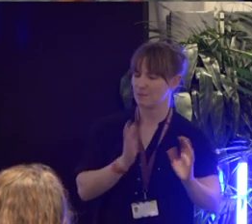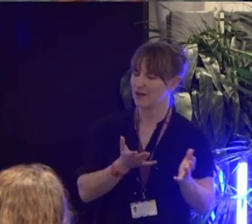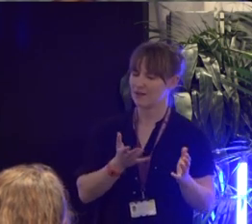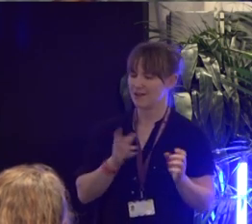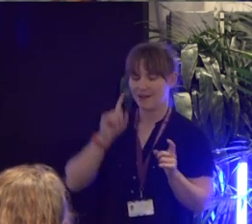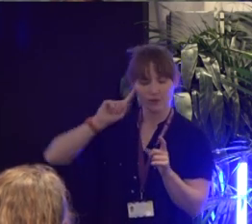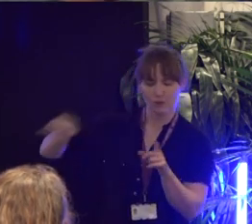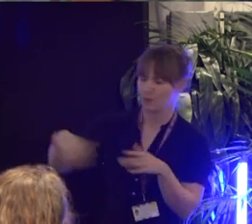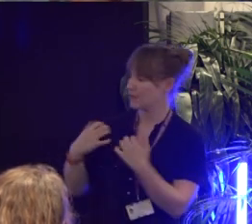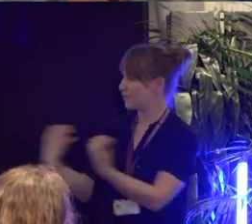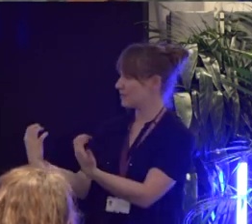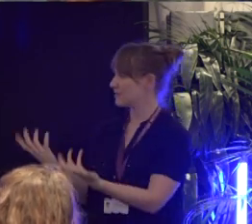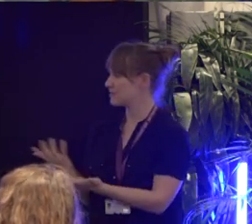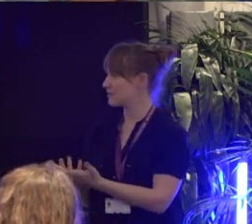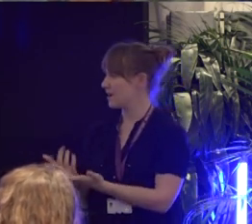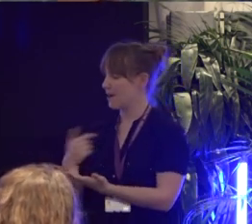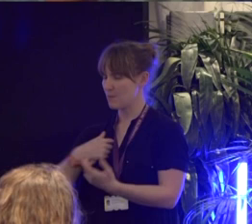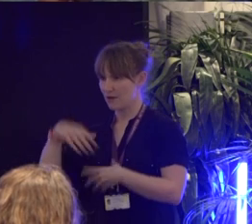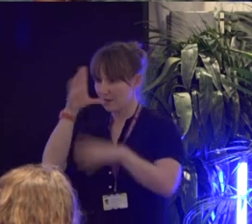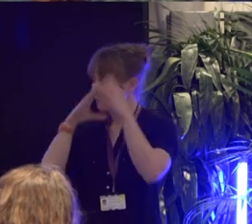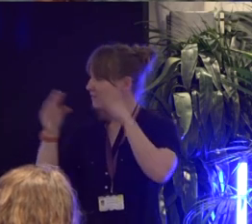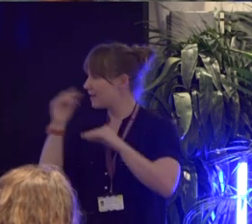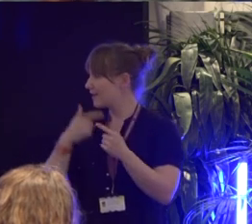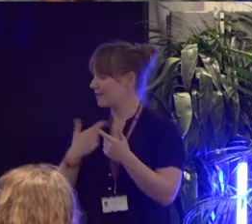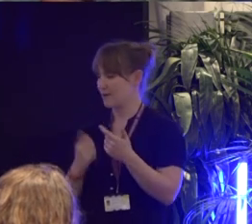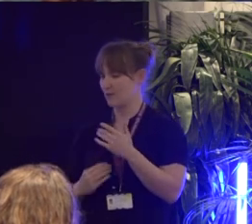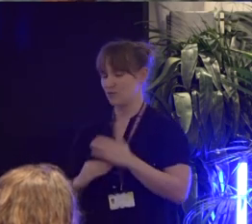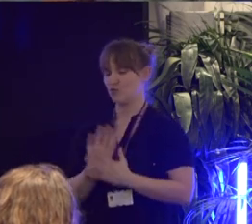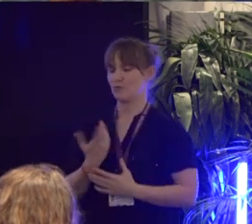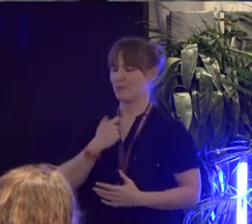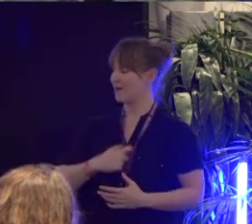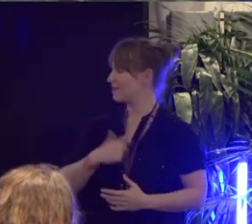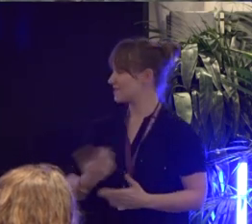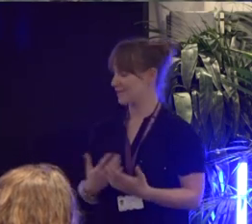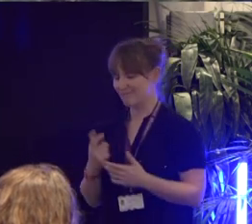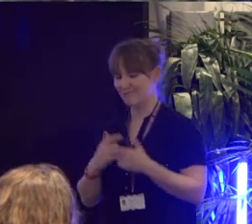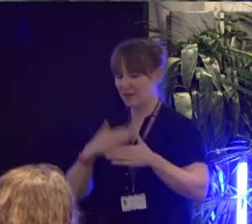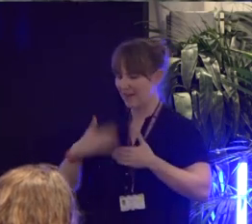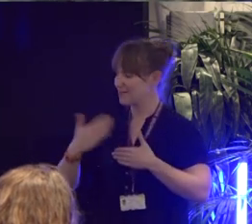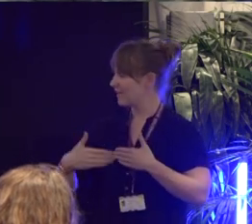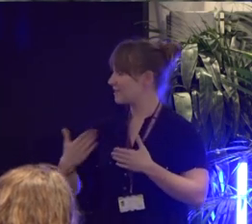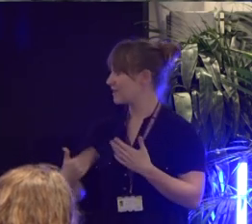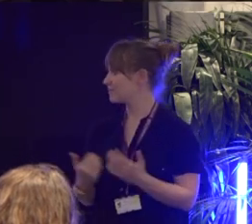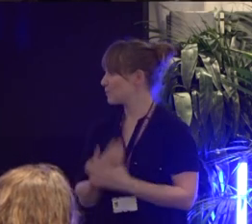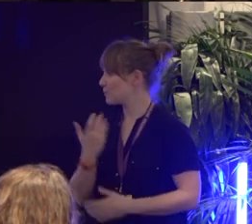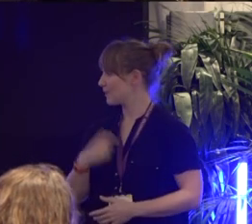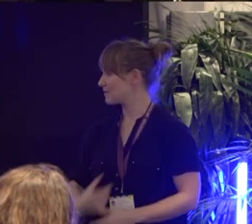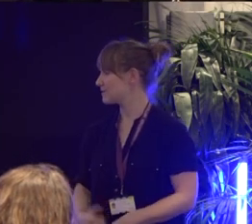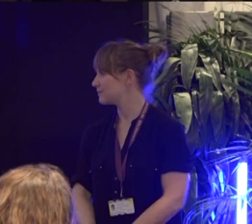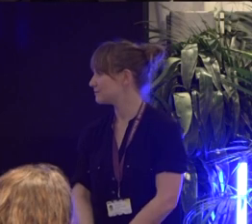so I'm learning that. I think I'm just a new person, everything new right now.